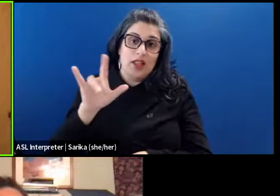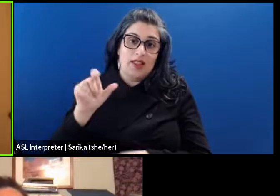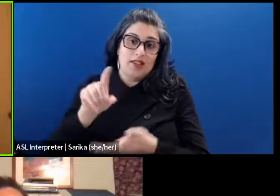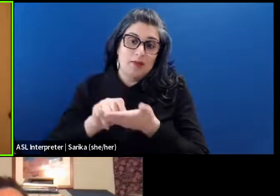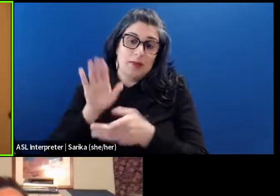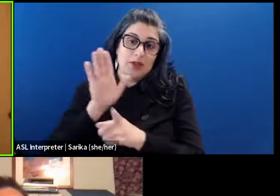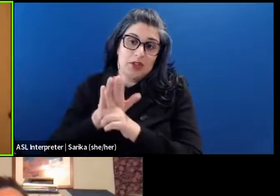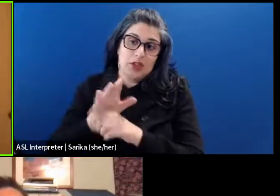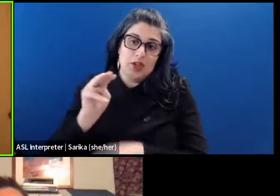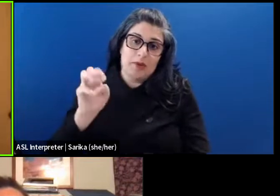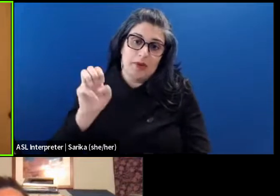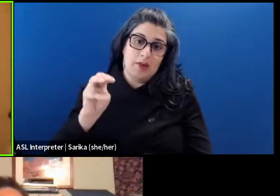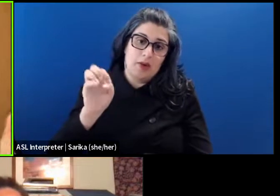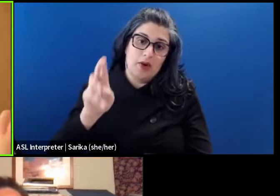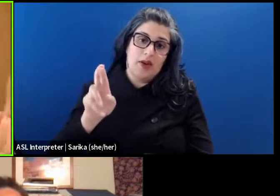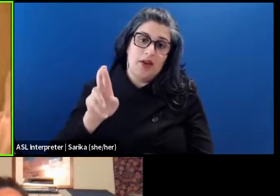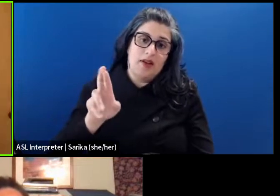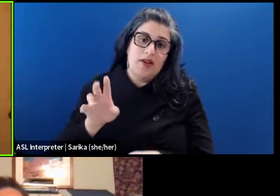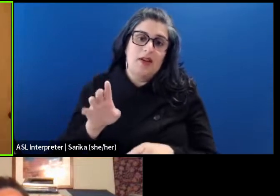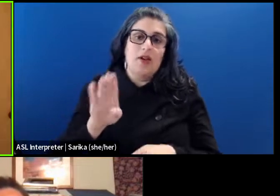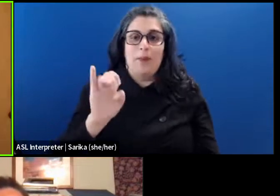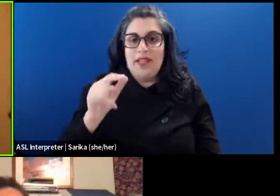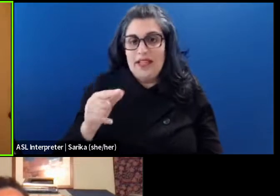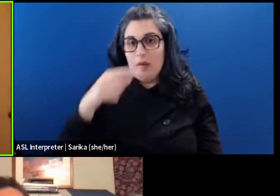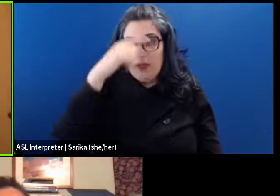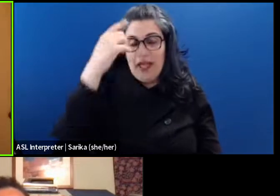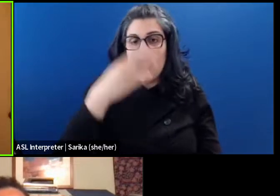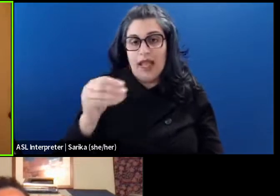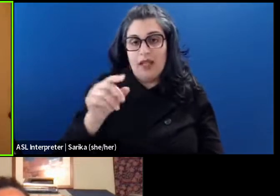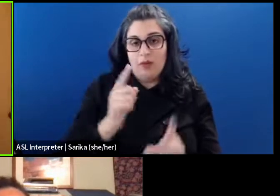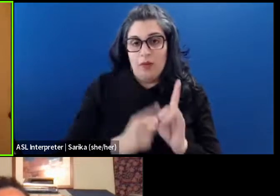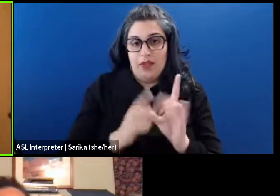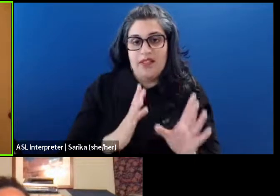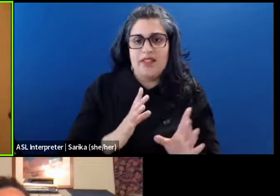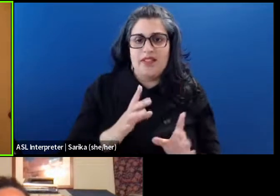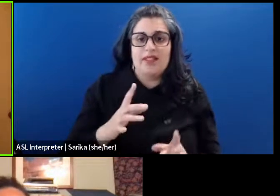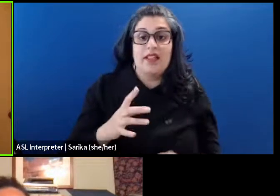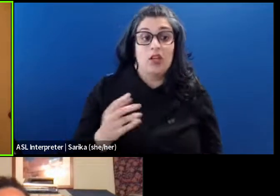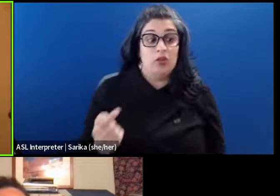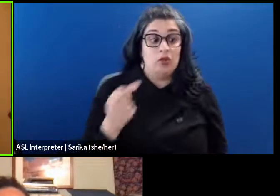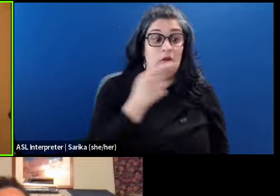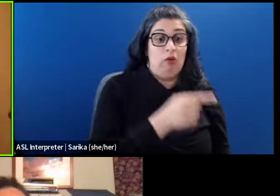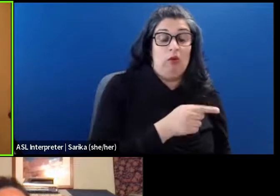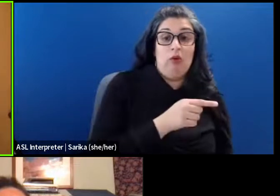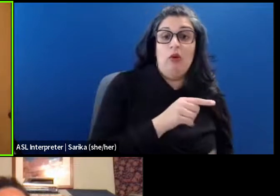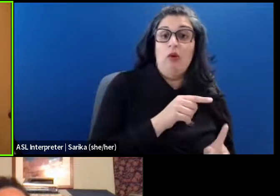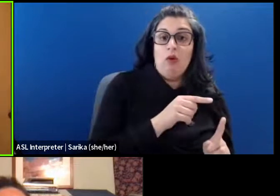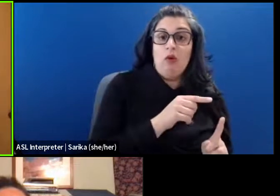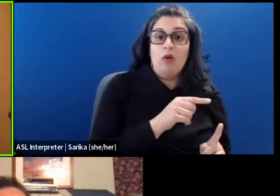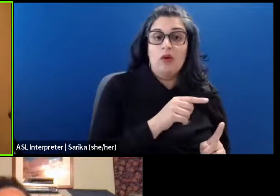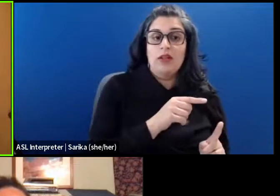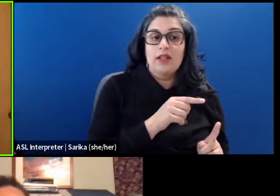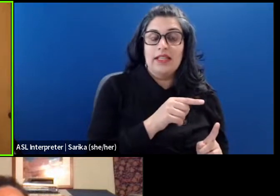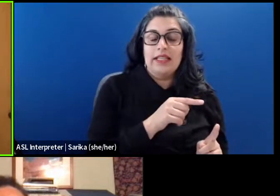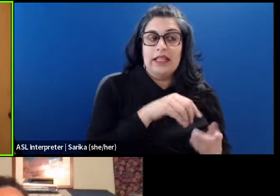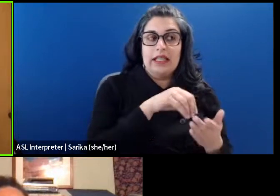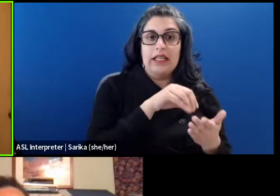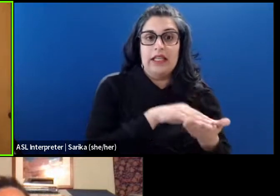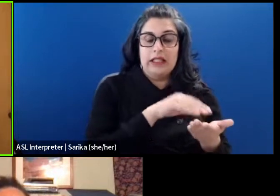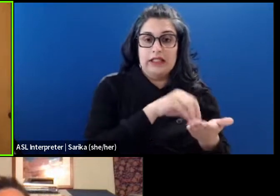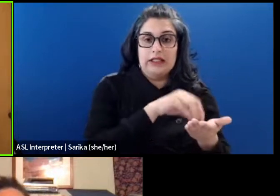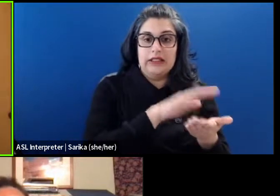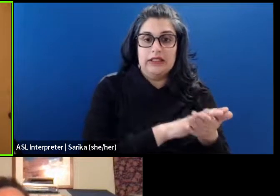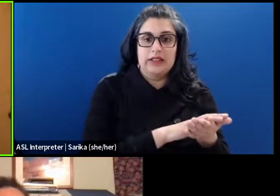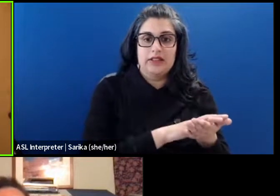her memoir on being Black and Buddhist. And he makes that claim. And it was so interesting to me because I had actually never really